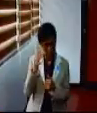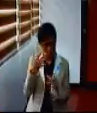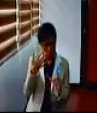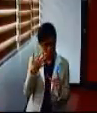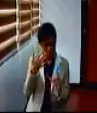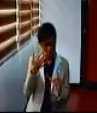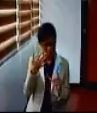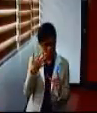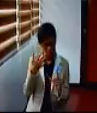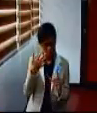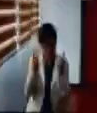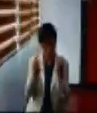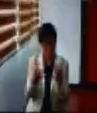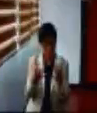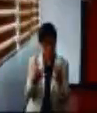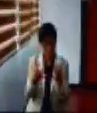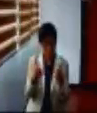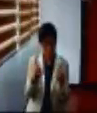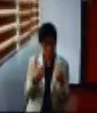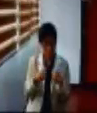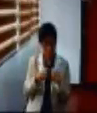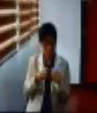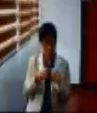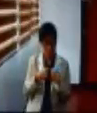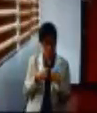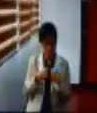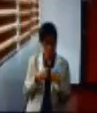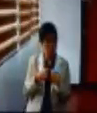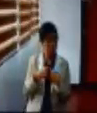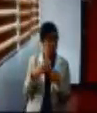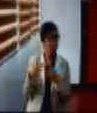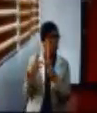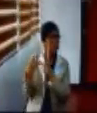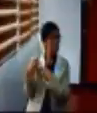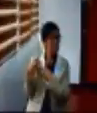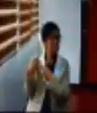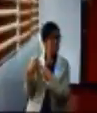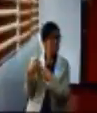makes the harms, it has now the responsibility